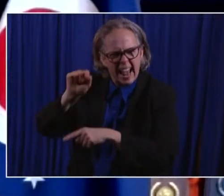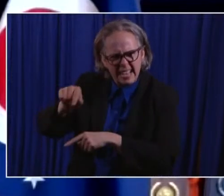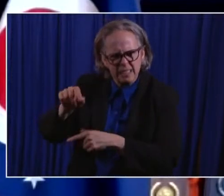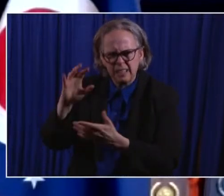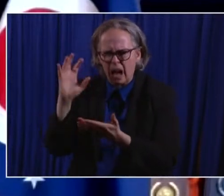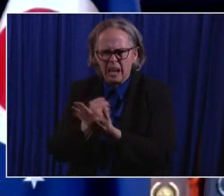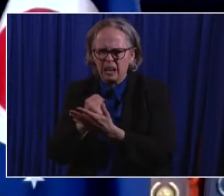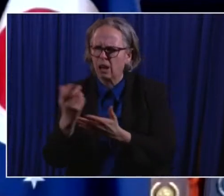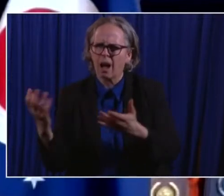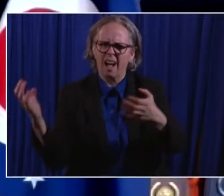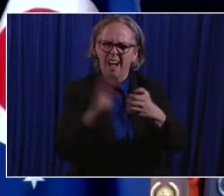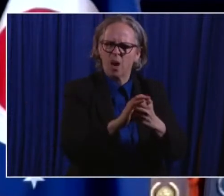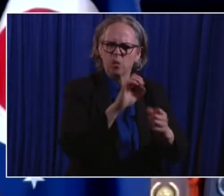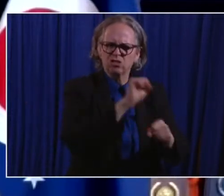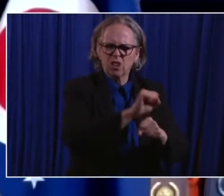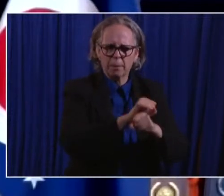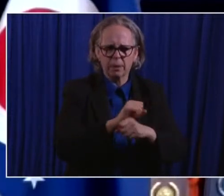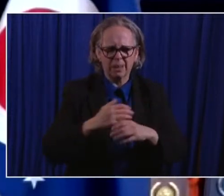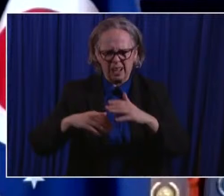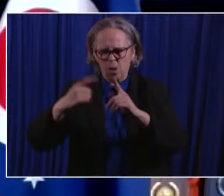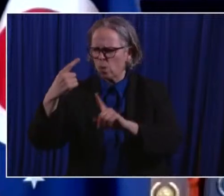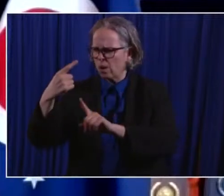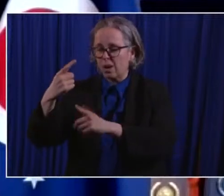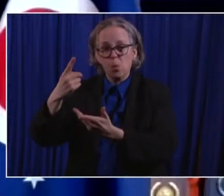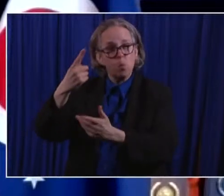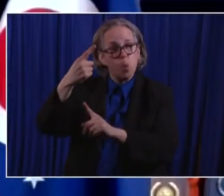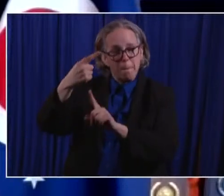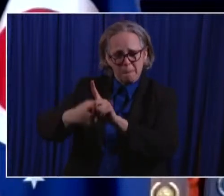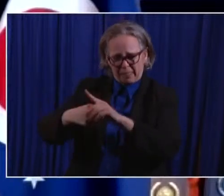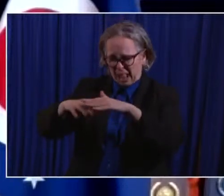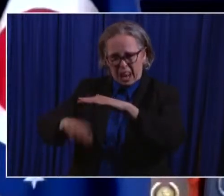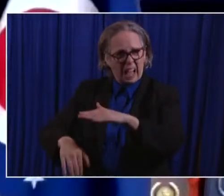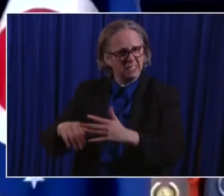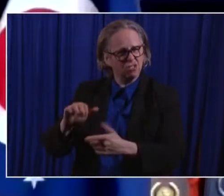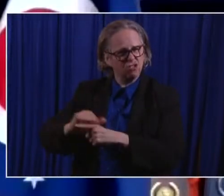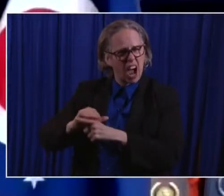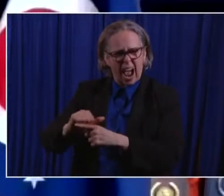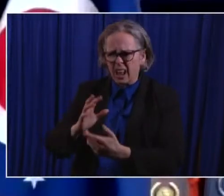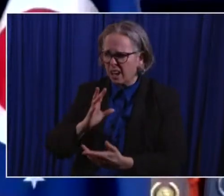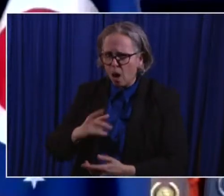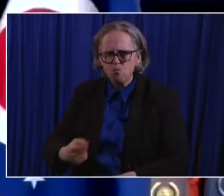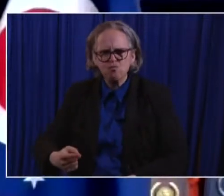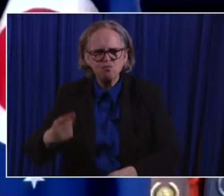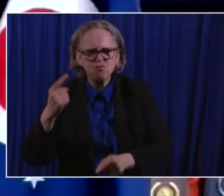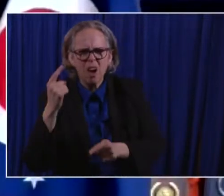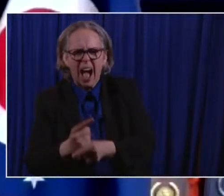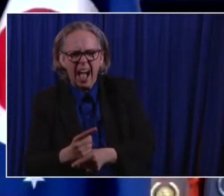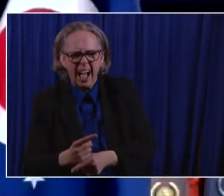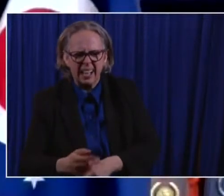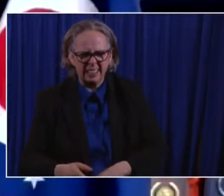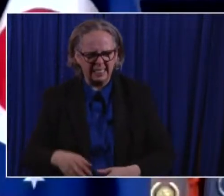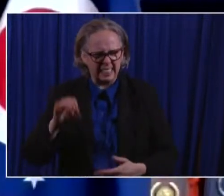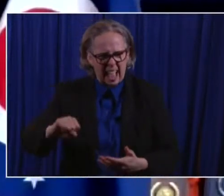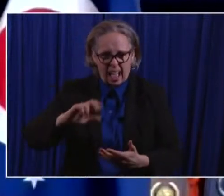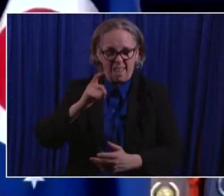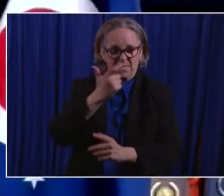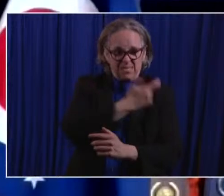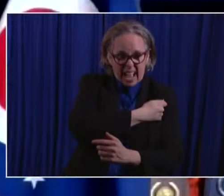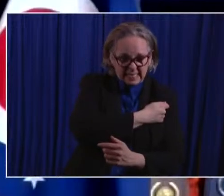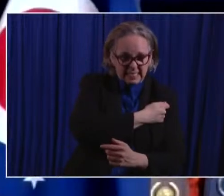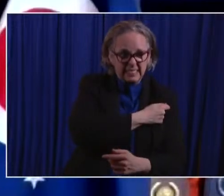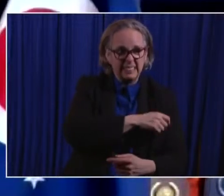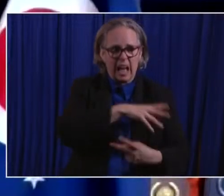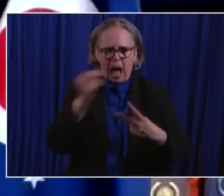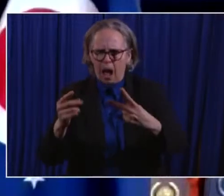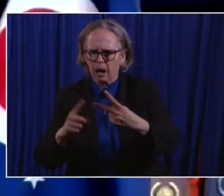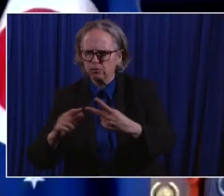Yes, from the time that if you decided you were going to go get vaccinated and you wanted to be vaccinated by the end of May, we can literally train you through many of the